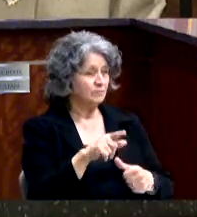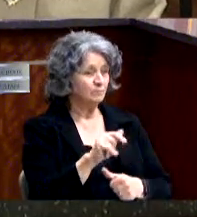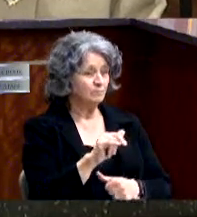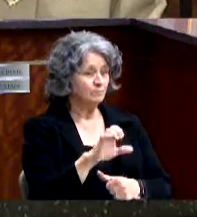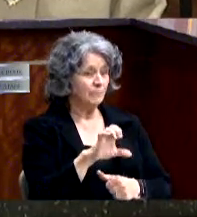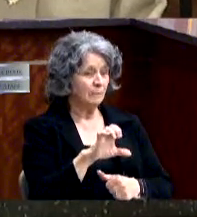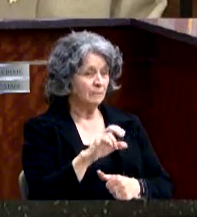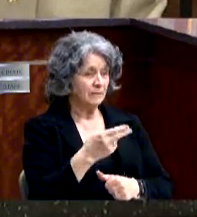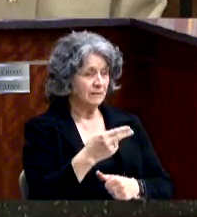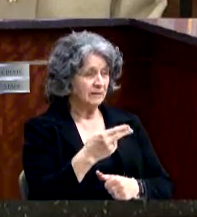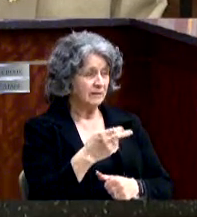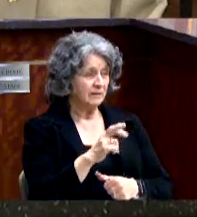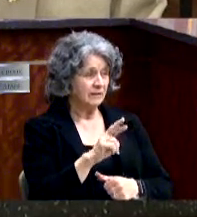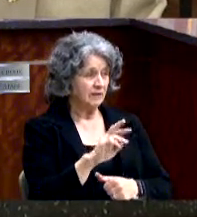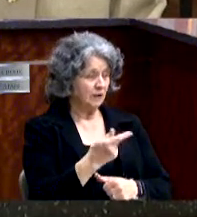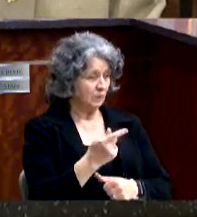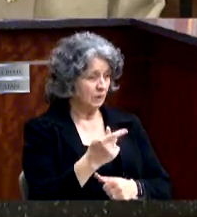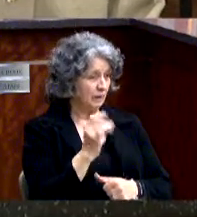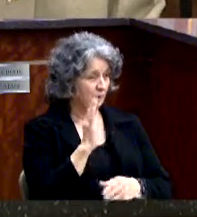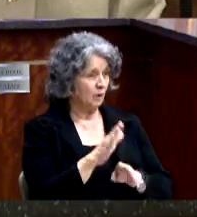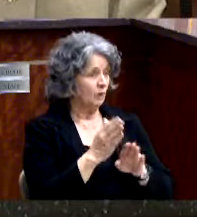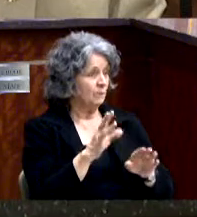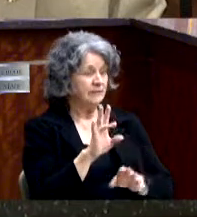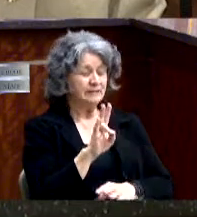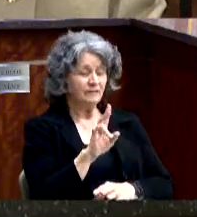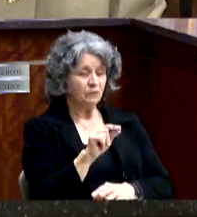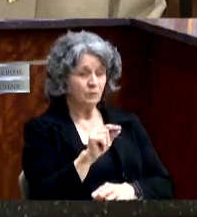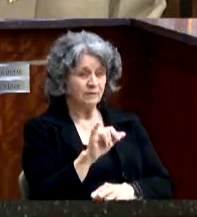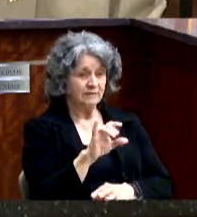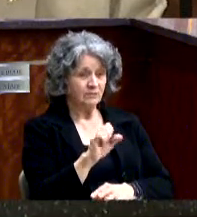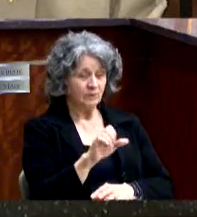at 7:20. Is there anyone wishing to speak?